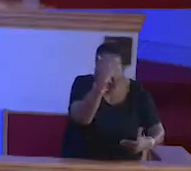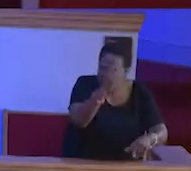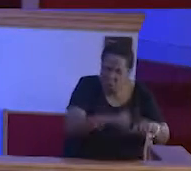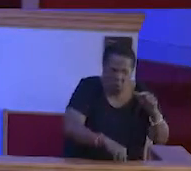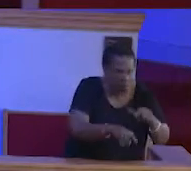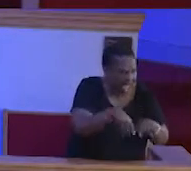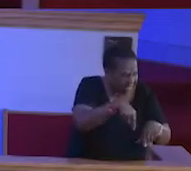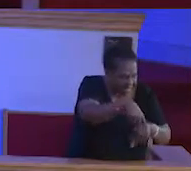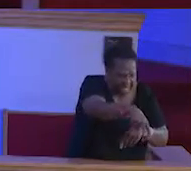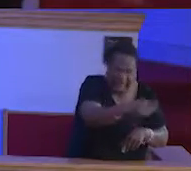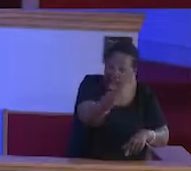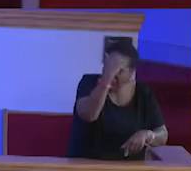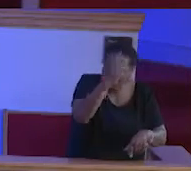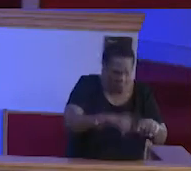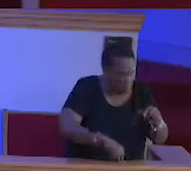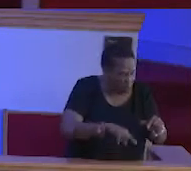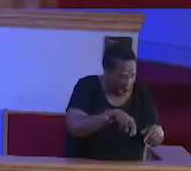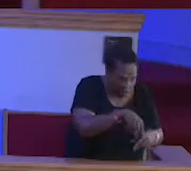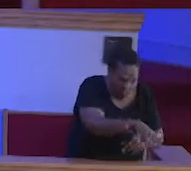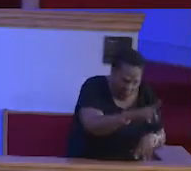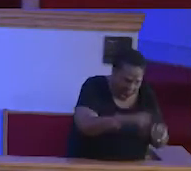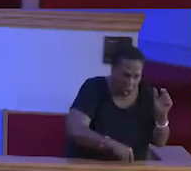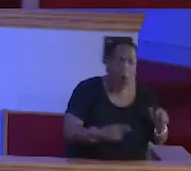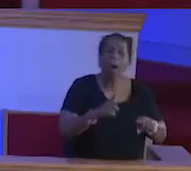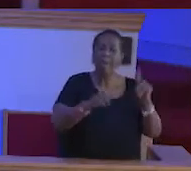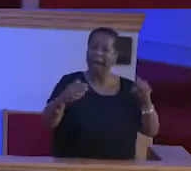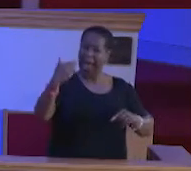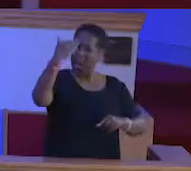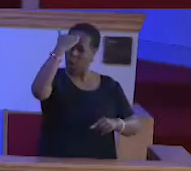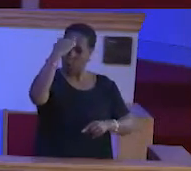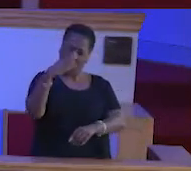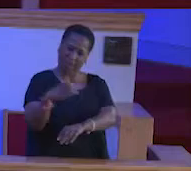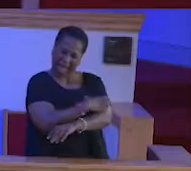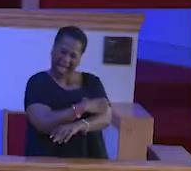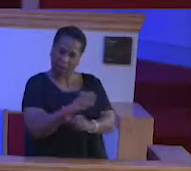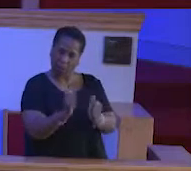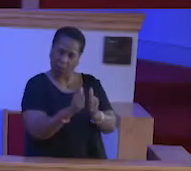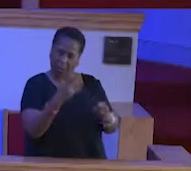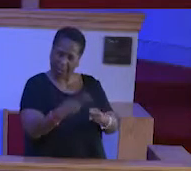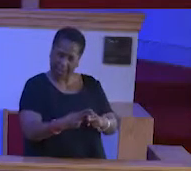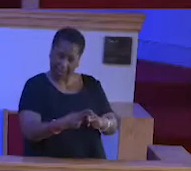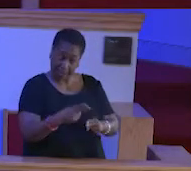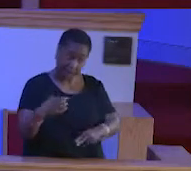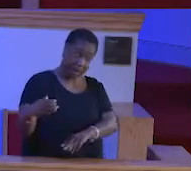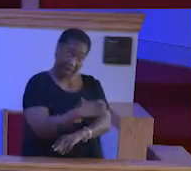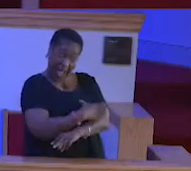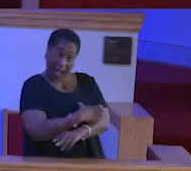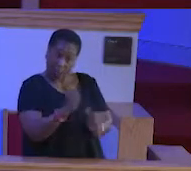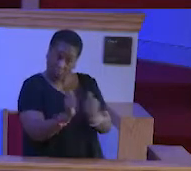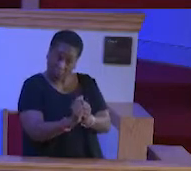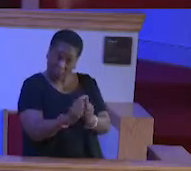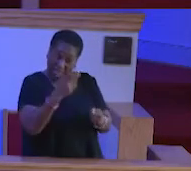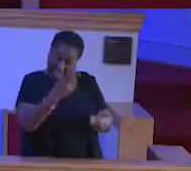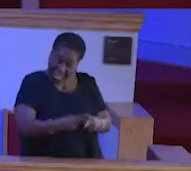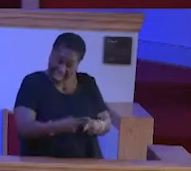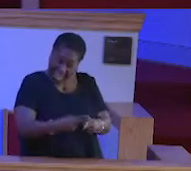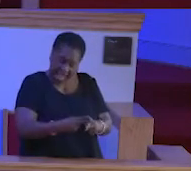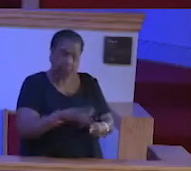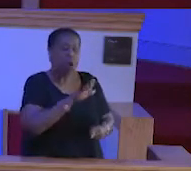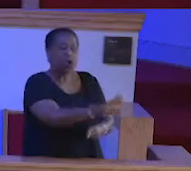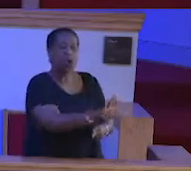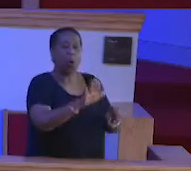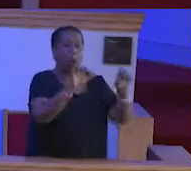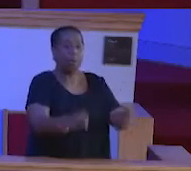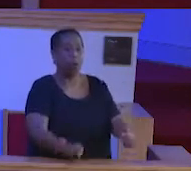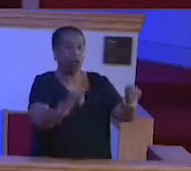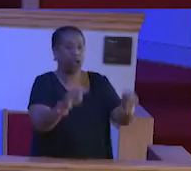I know you can't walk. But I know there's power in the name. And as long as there's power in the name, your